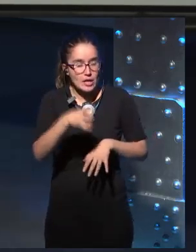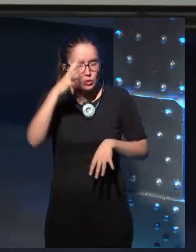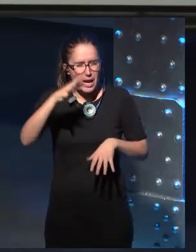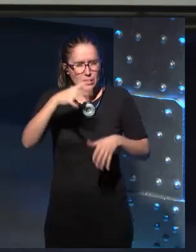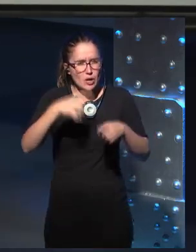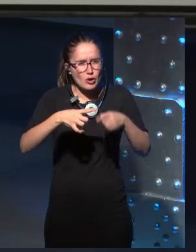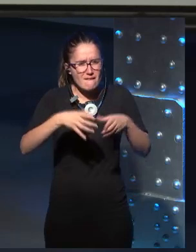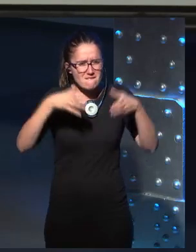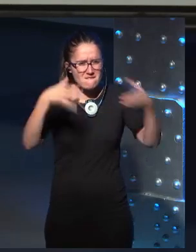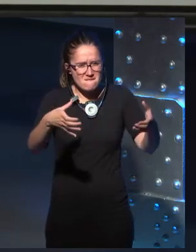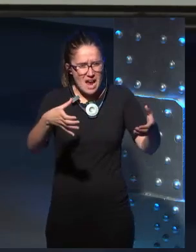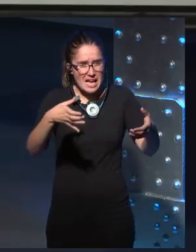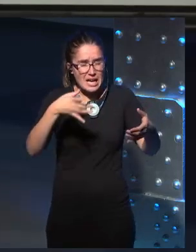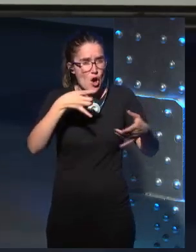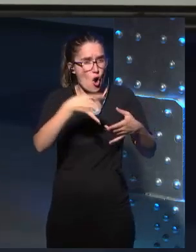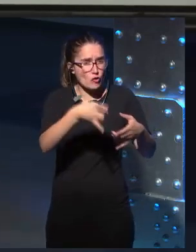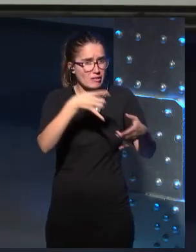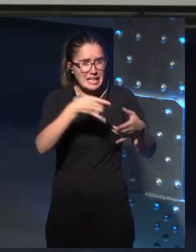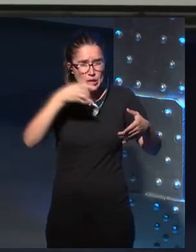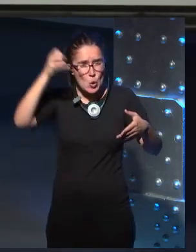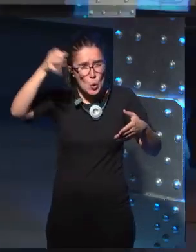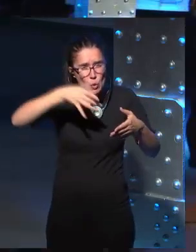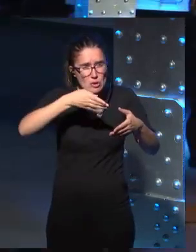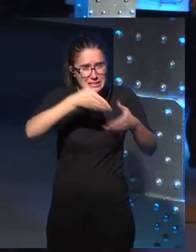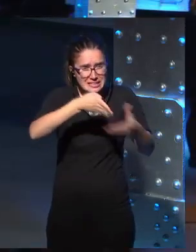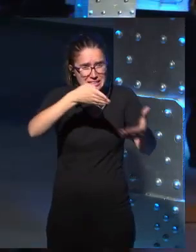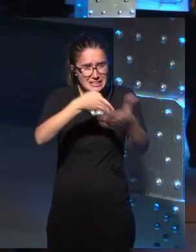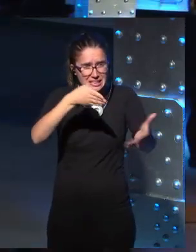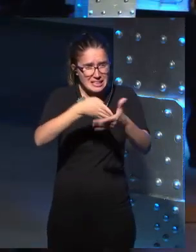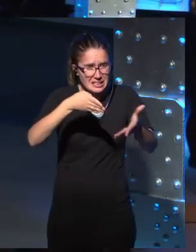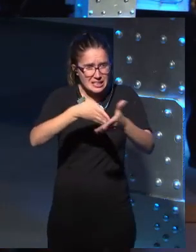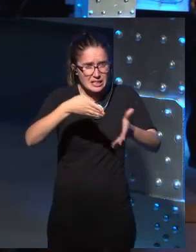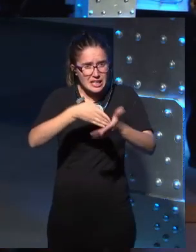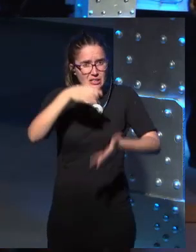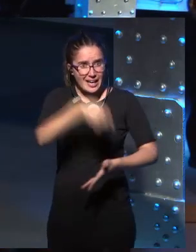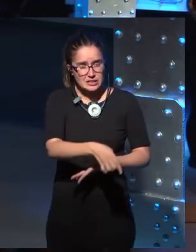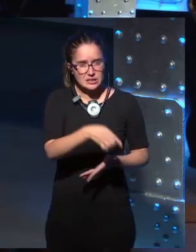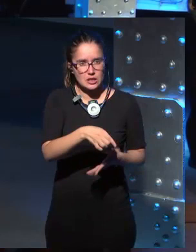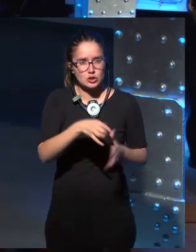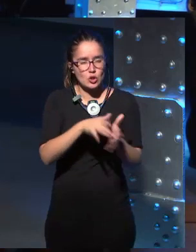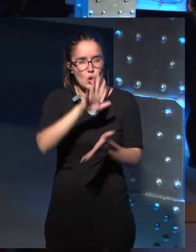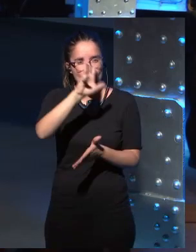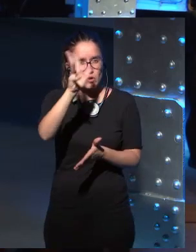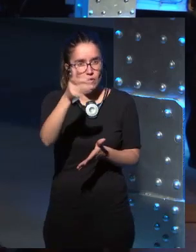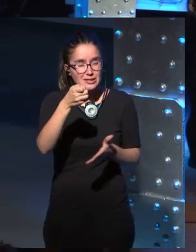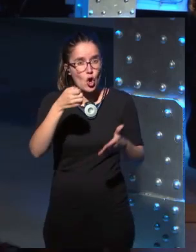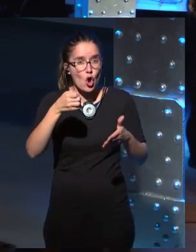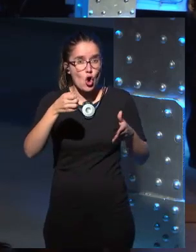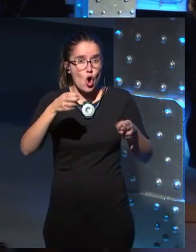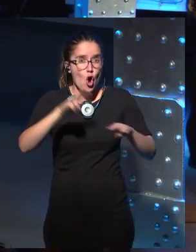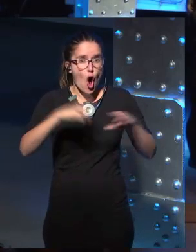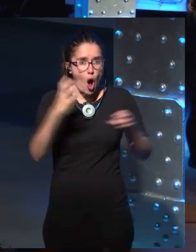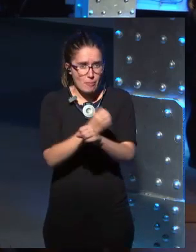no electromagnetic wave whatsoever can go through. That's a universe that is opaque,